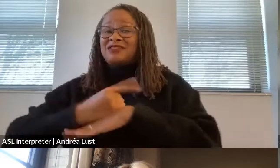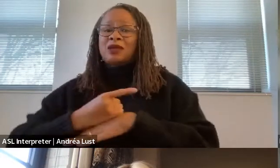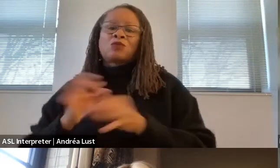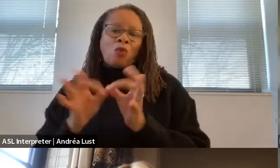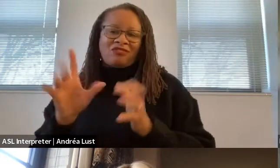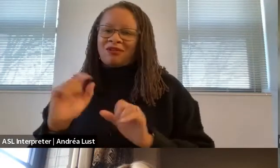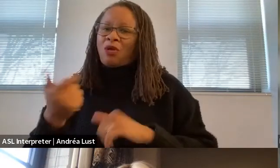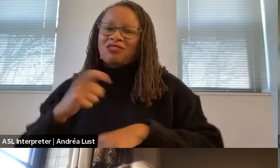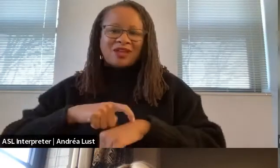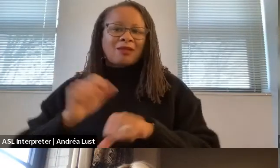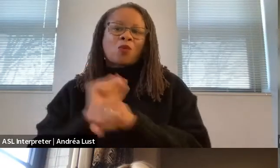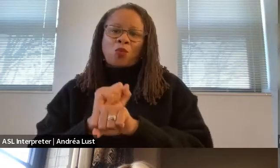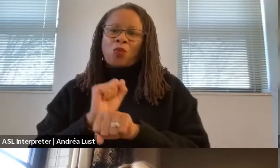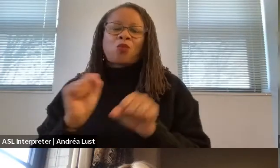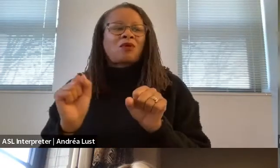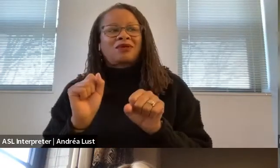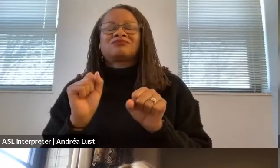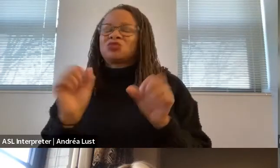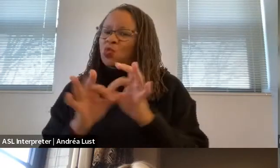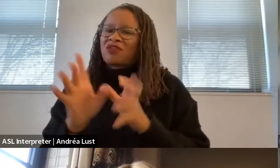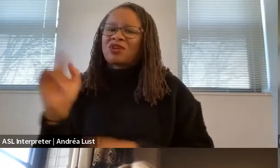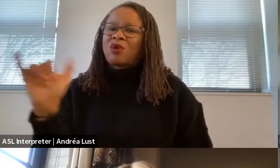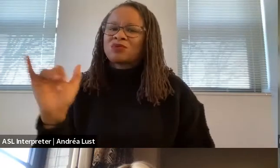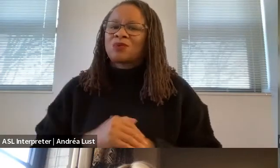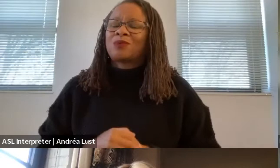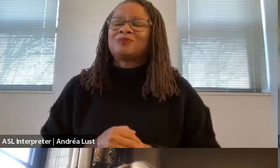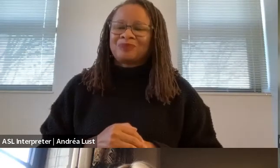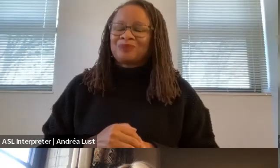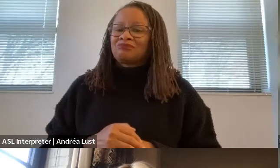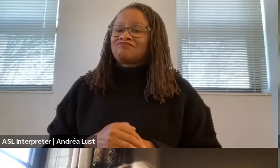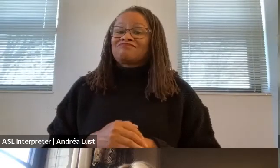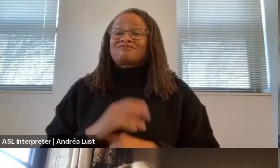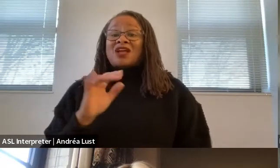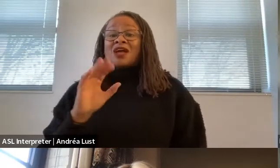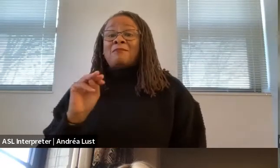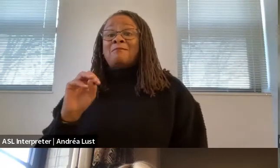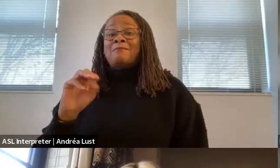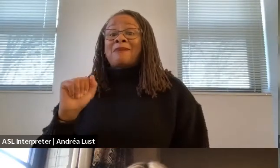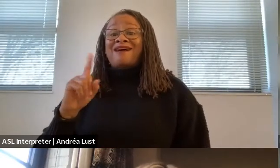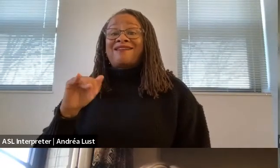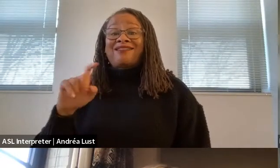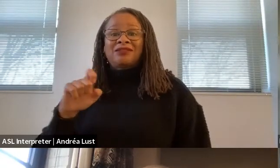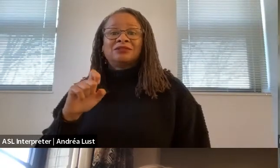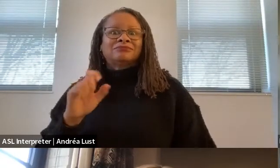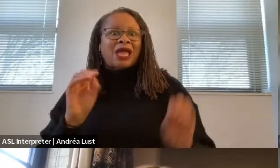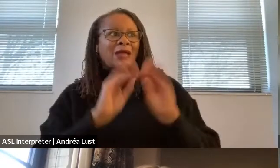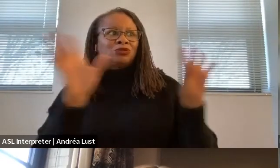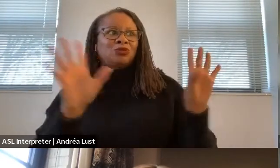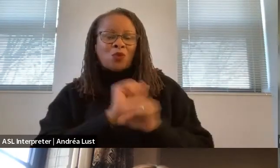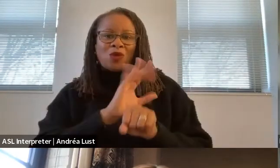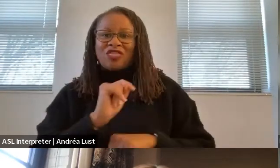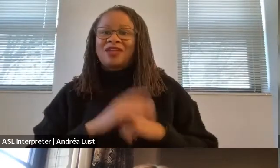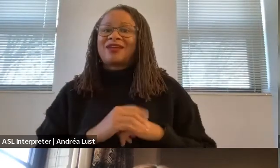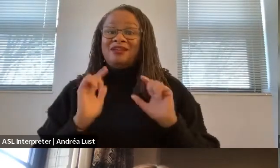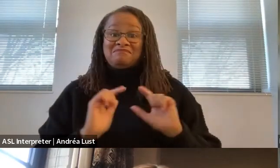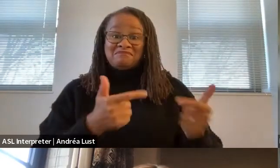worth the effort. Absolutely worth it. And so, Odessa, I want to ask you a question, but then I want Eva